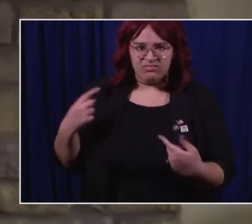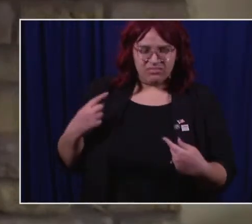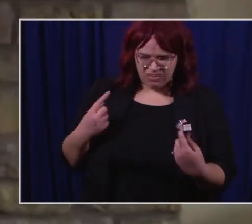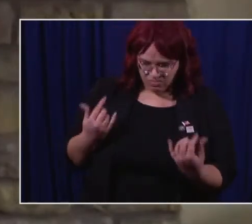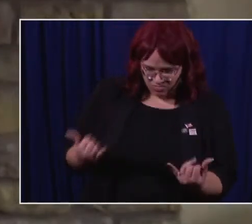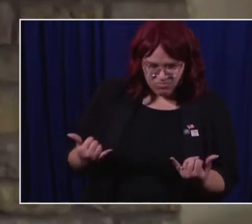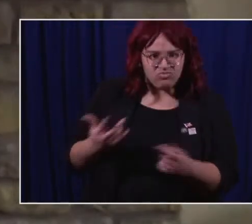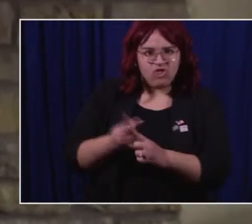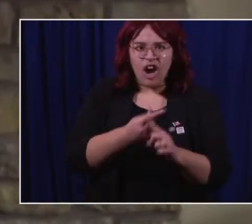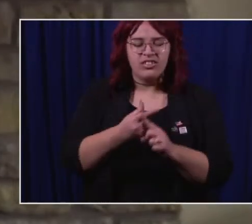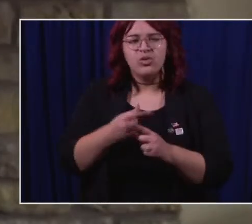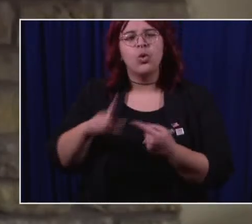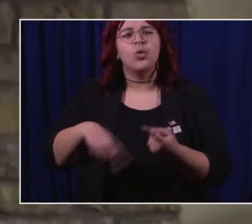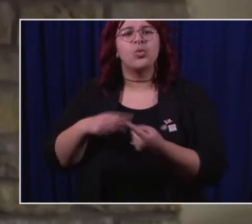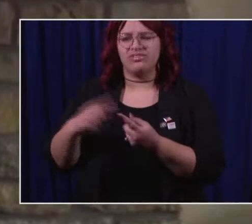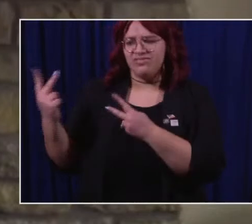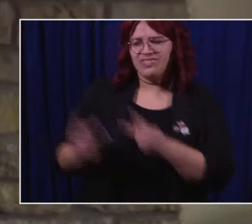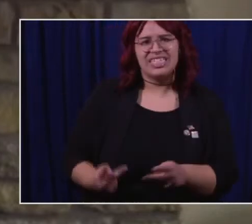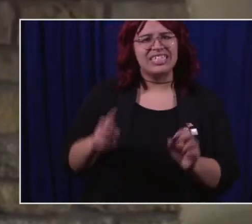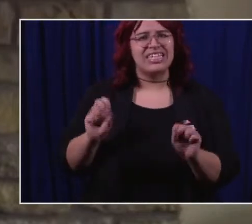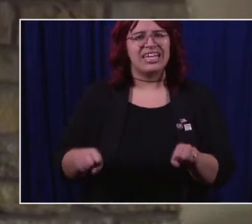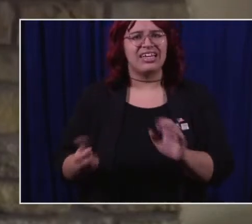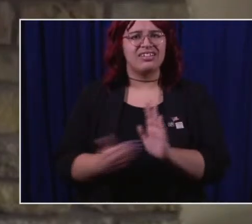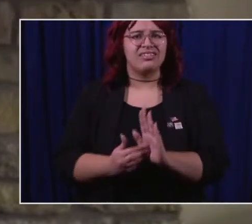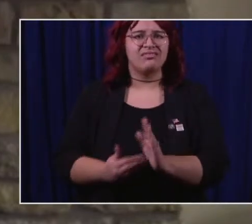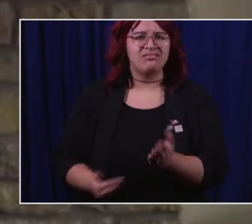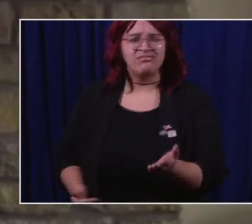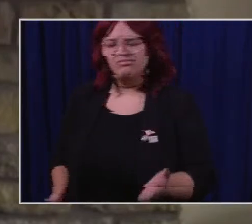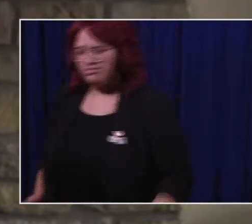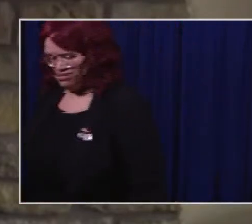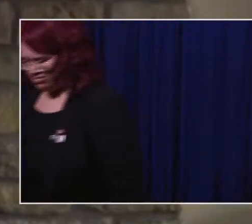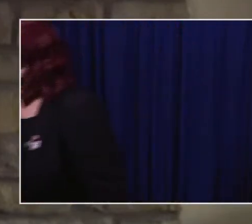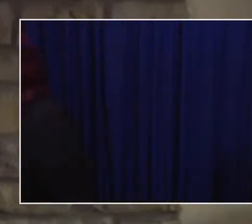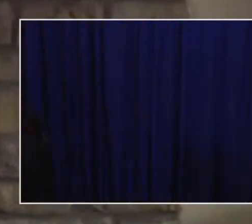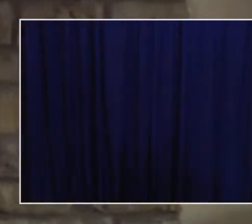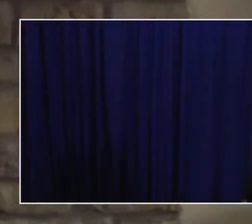Well, I'll take the second one first.